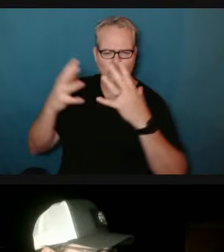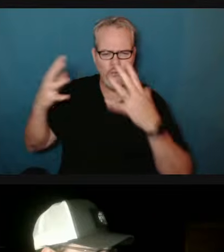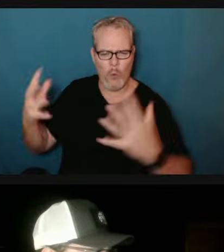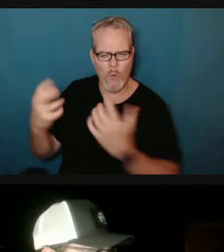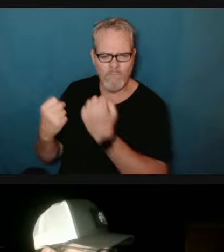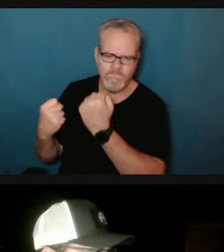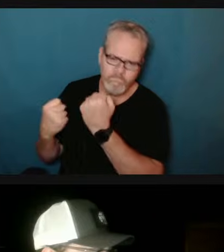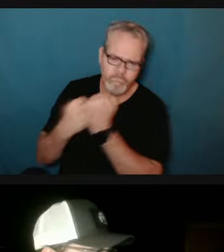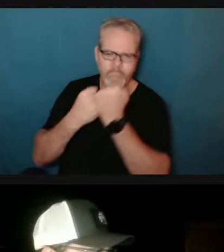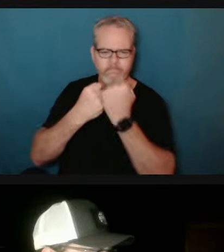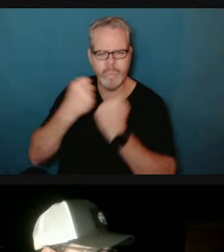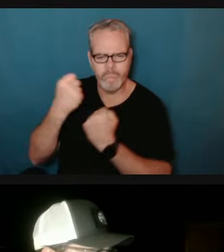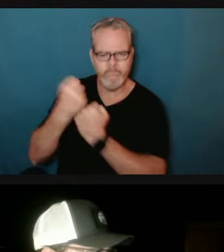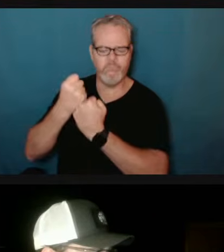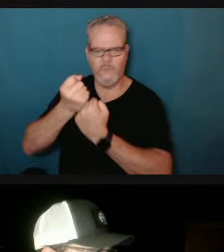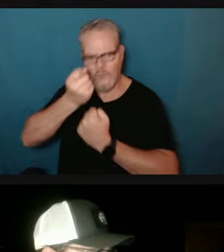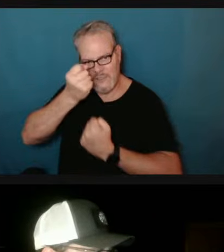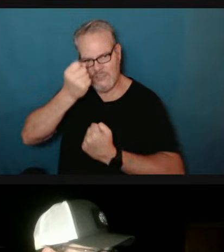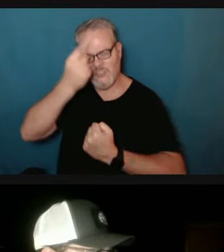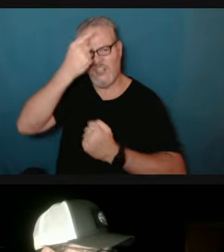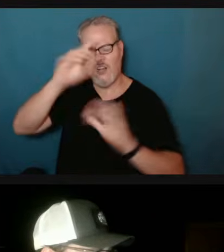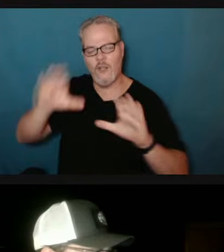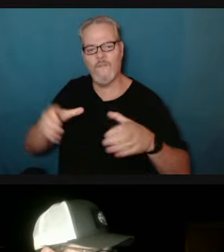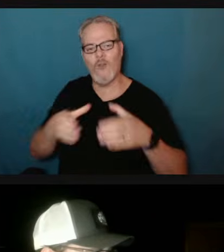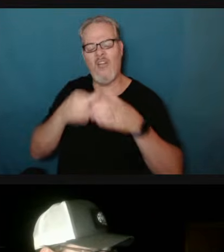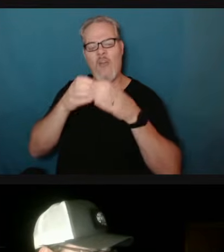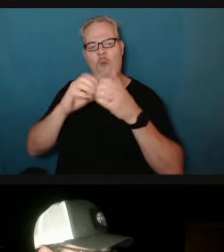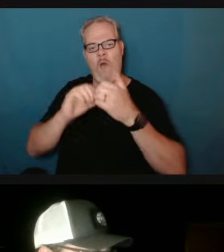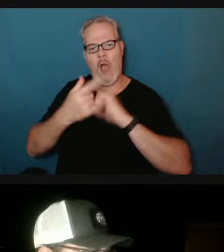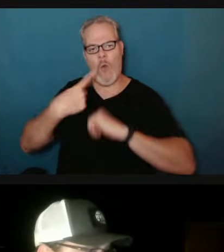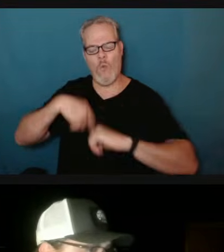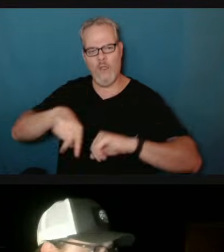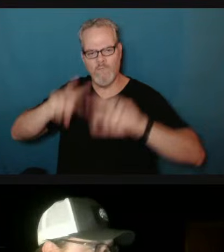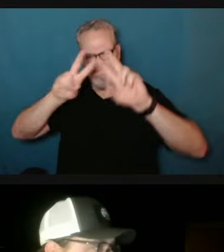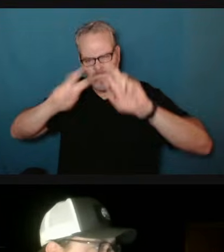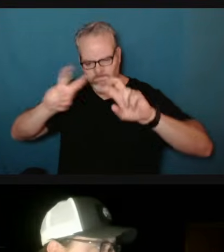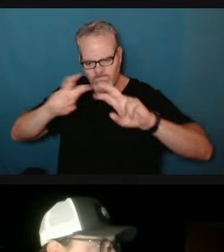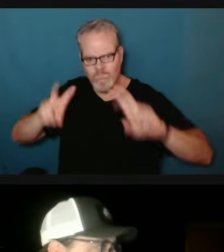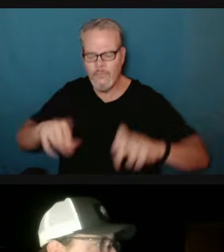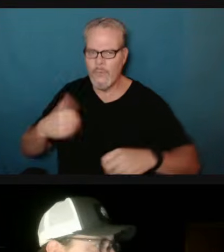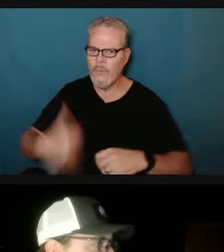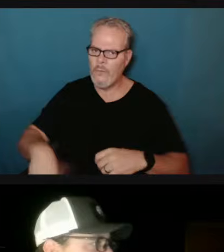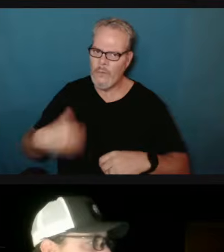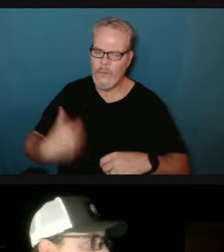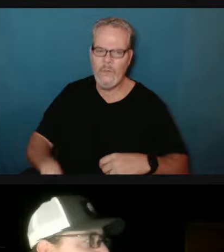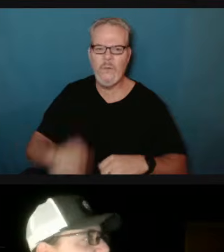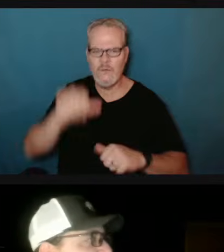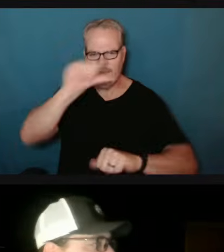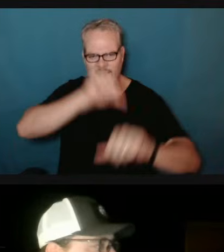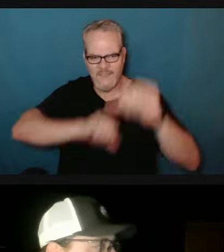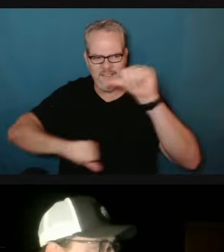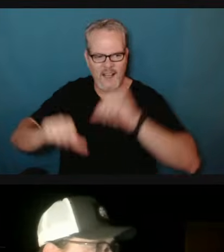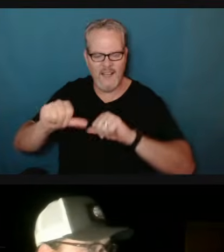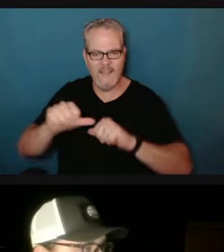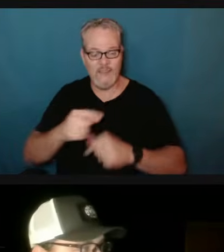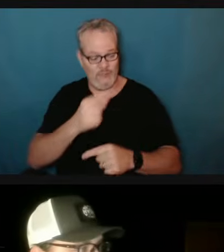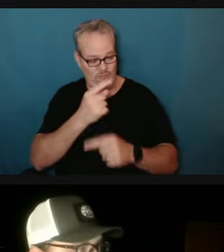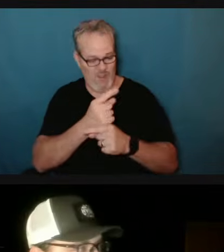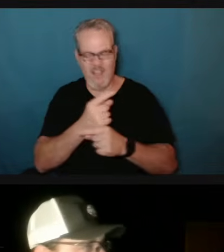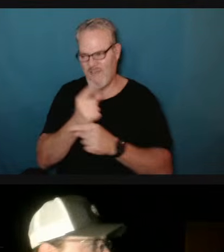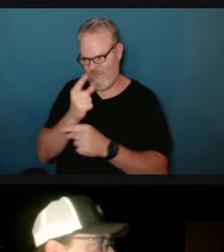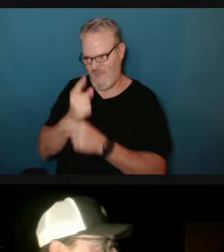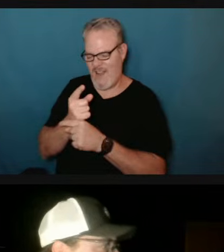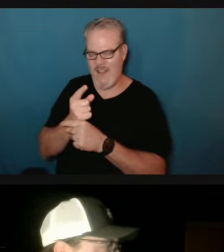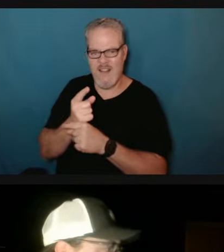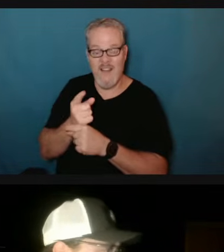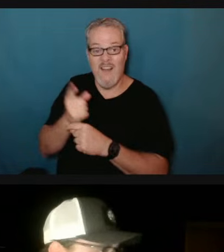the understanding of the volcano, to the point of the and South colleagues, Flank. and the colleagues, and even